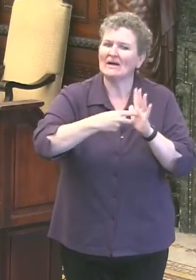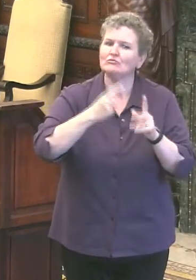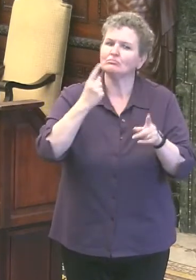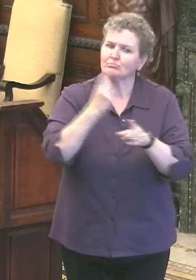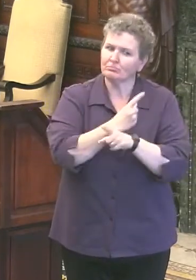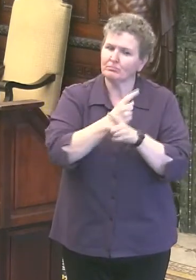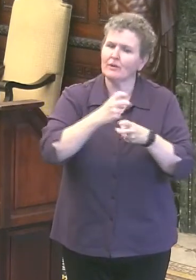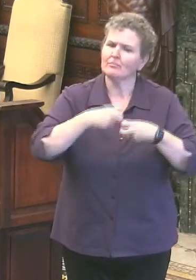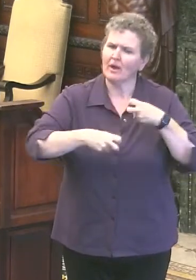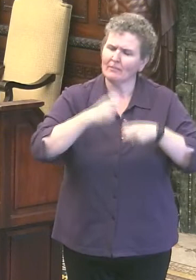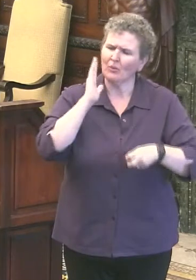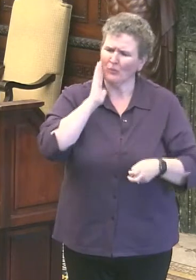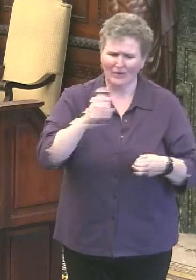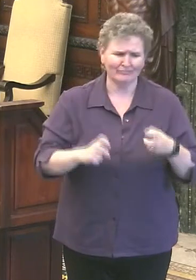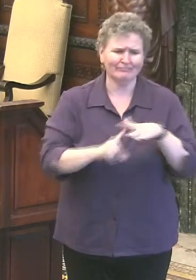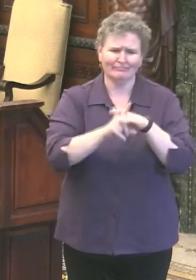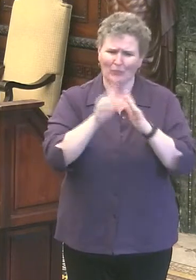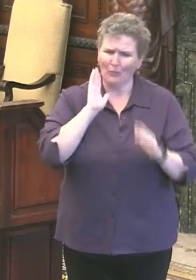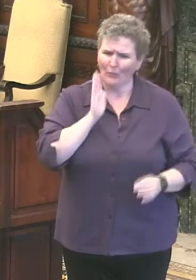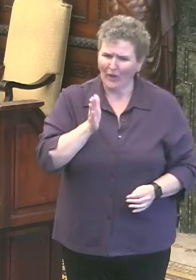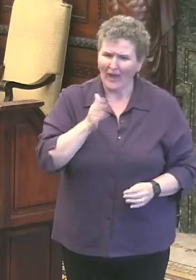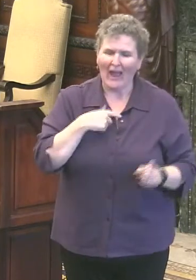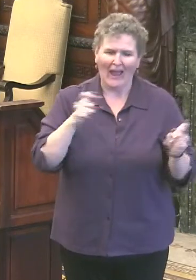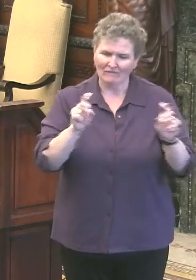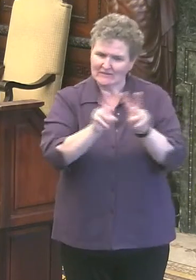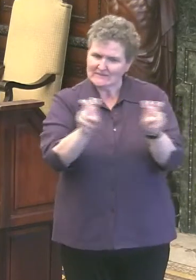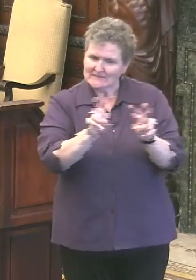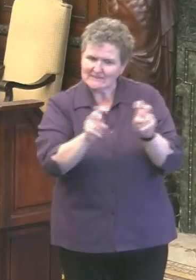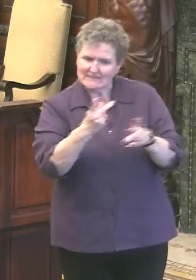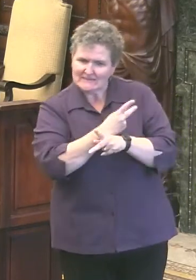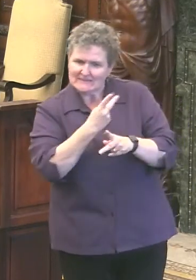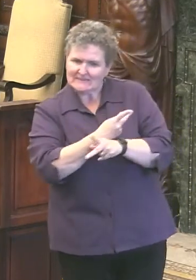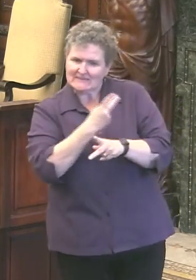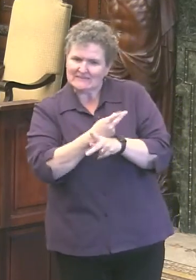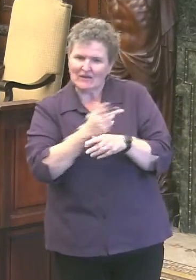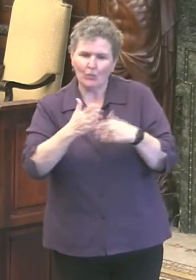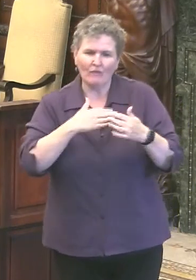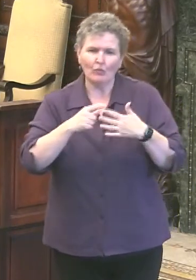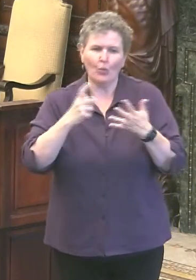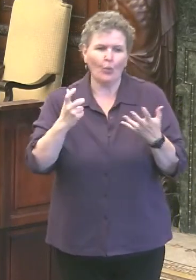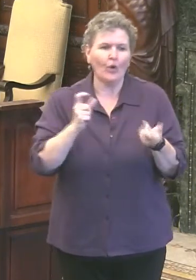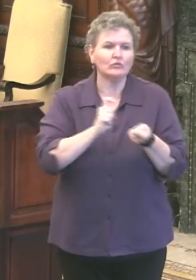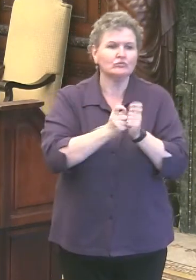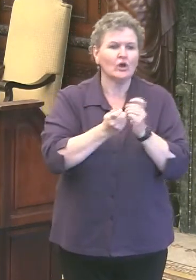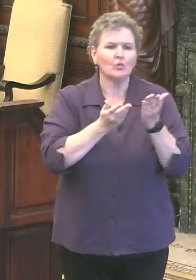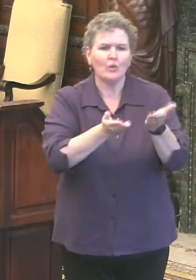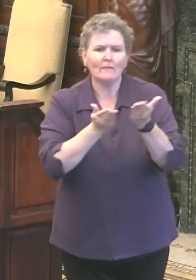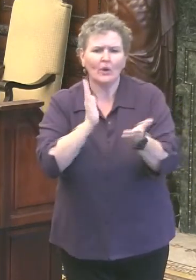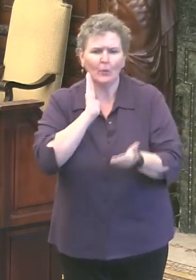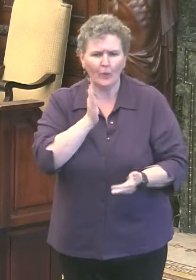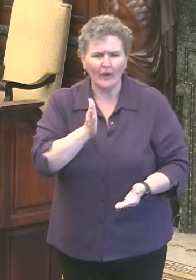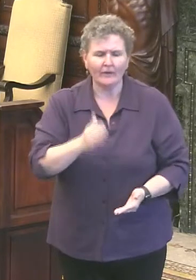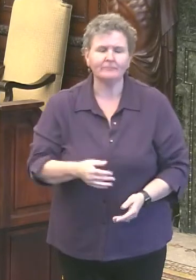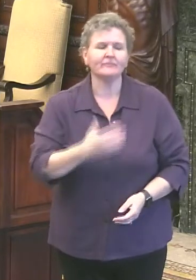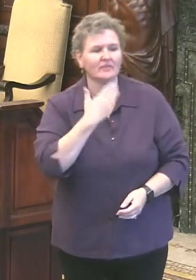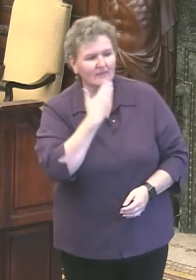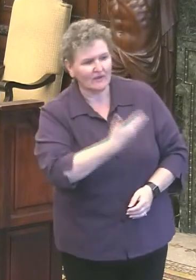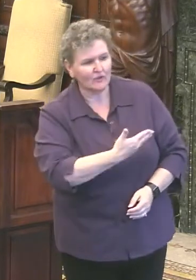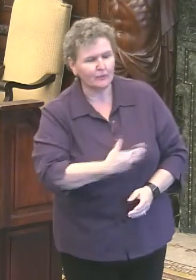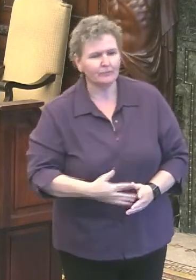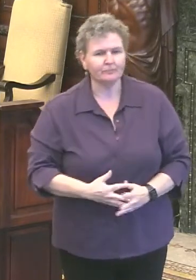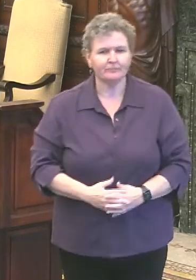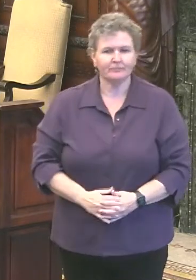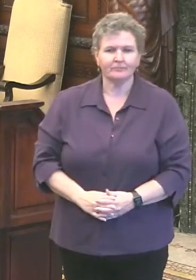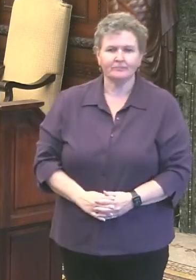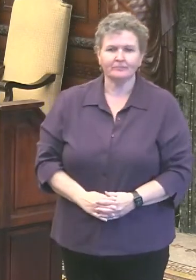not recommending that for commuters. And we'll look at whether we need to change our recommendations in view of that. Thank you so much. Very good.